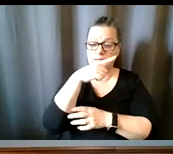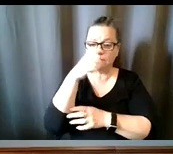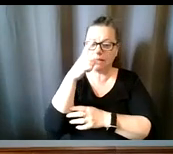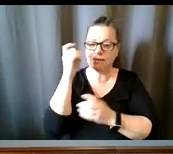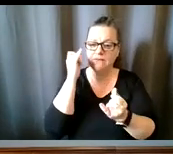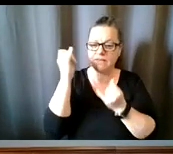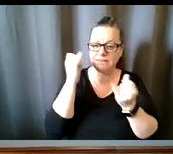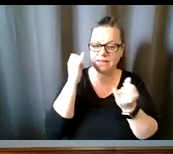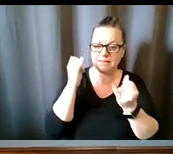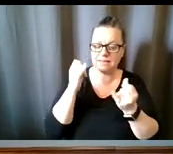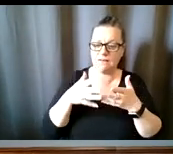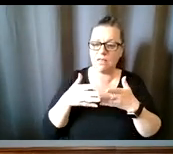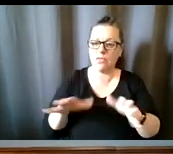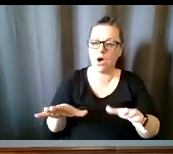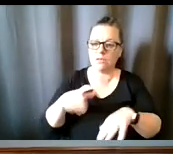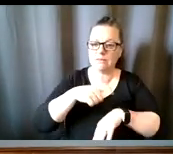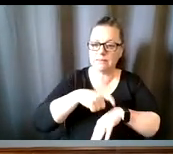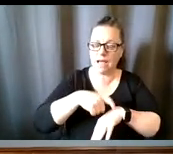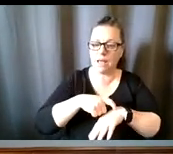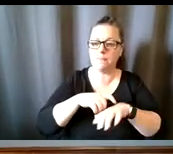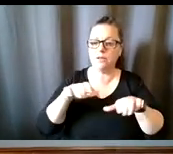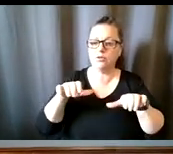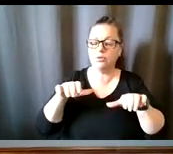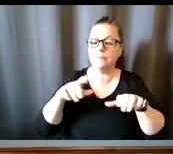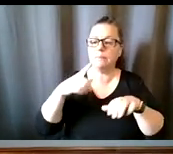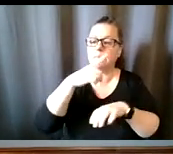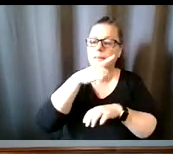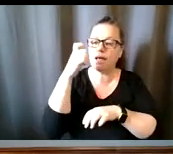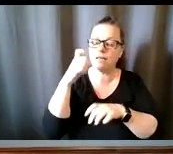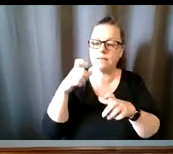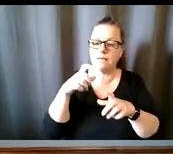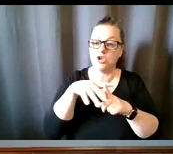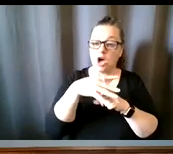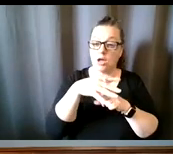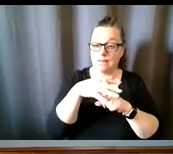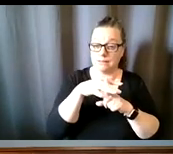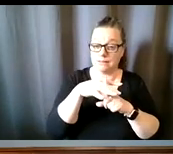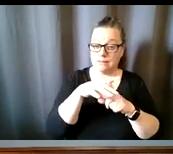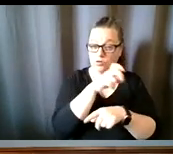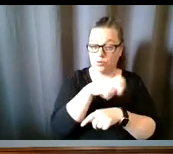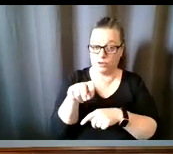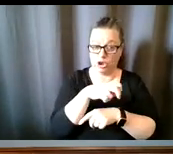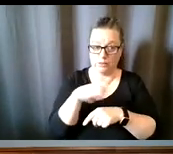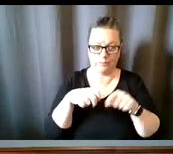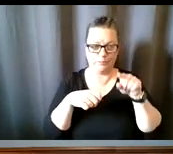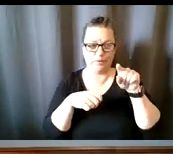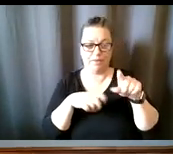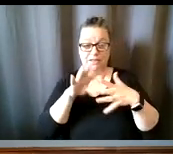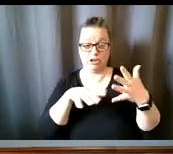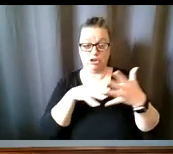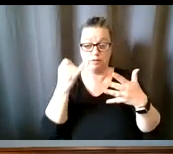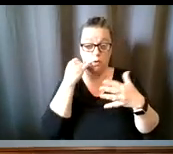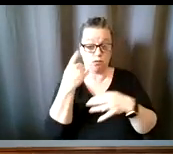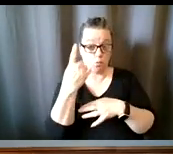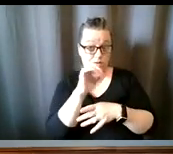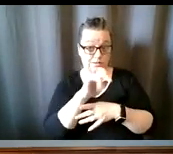of the lost time due to context switching. And Gerald Weinberg created this chart. And basically what he said is if you have one task that you're working